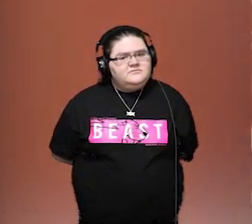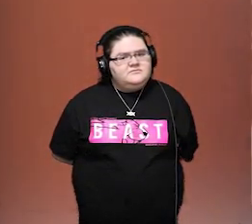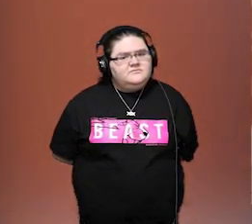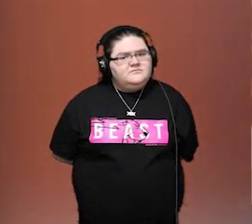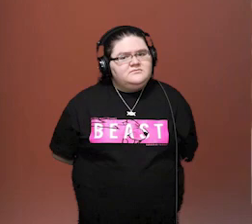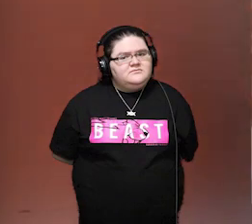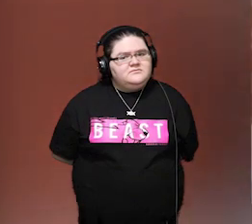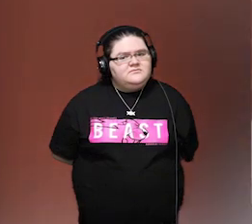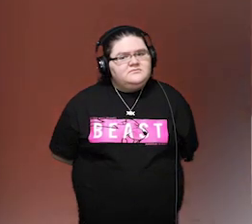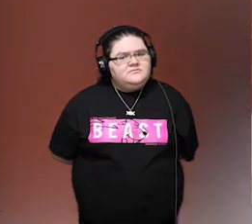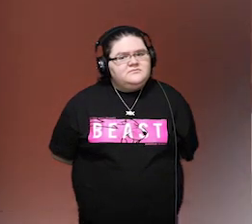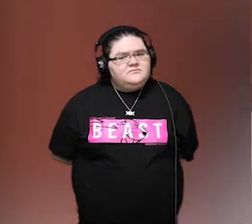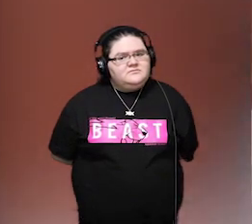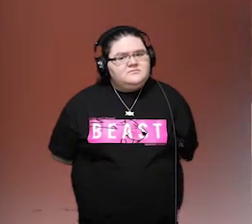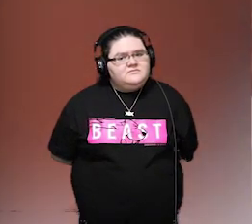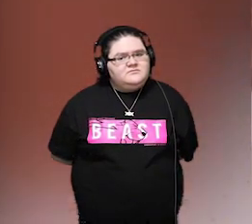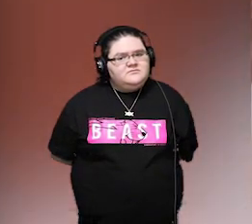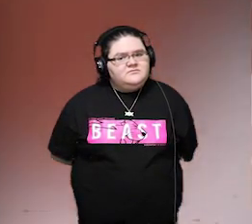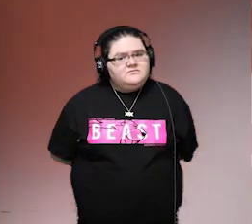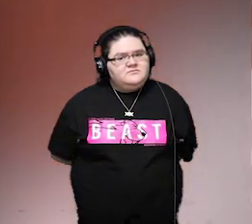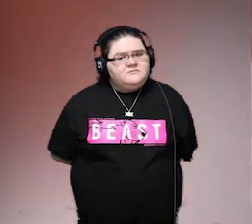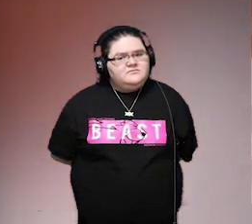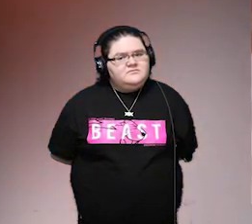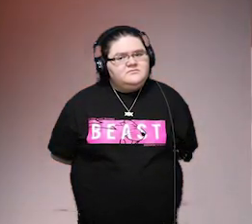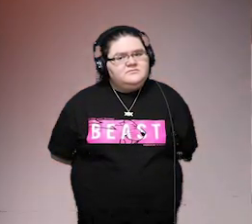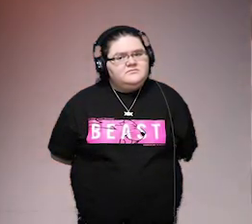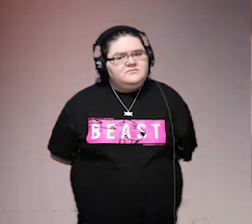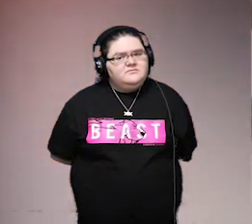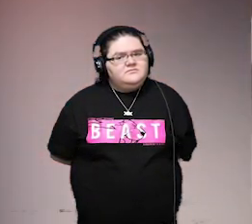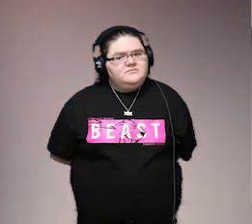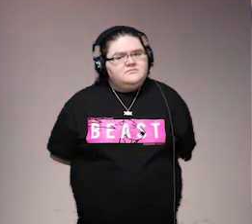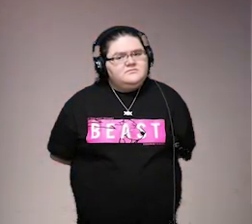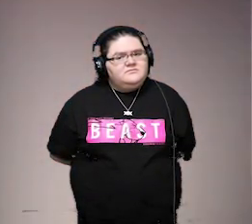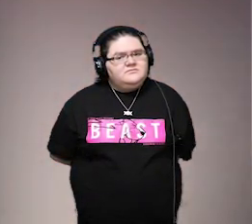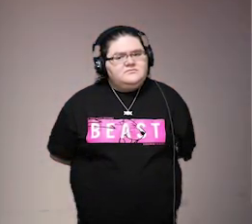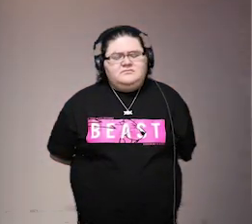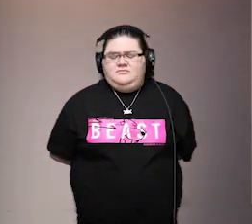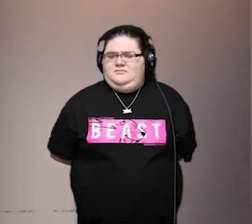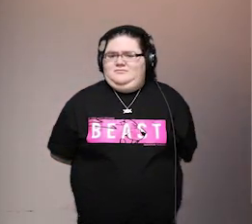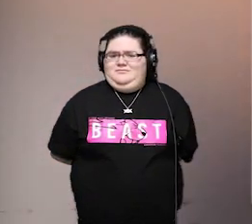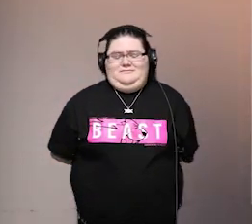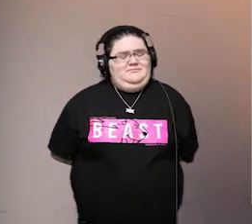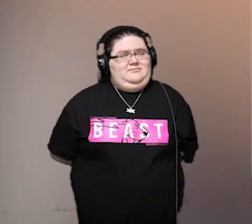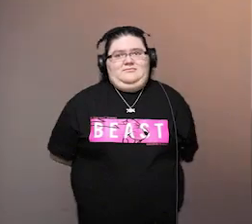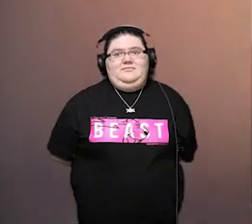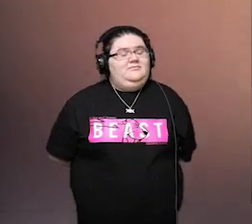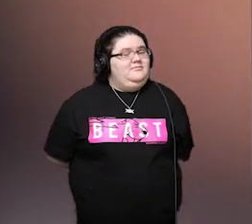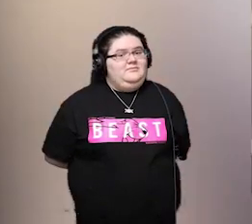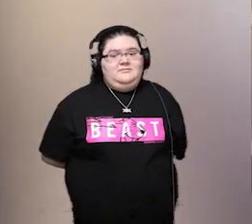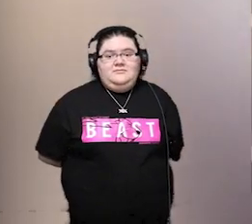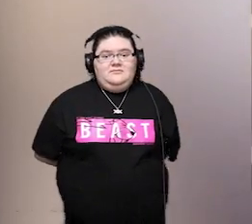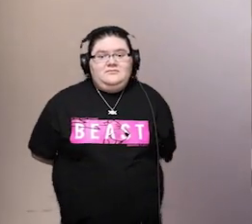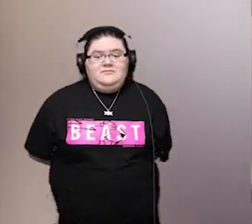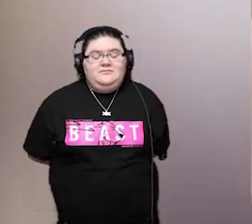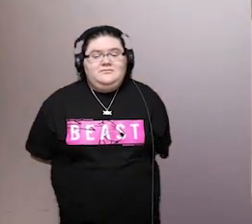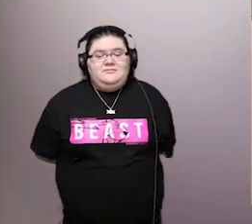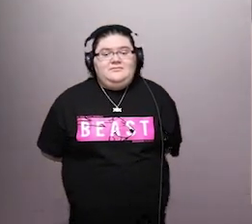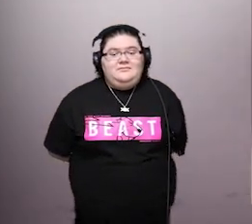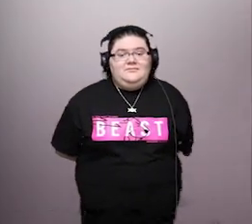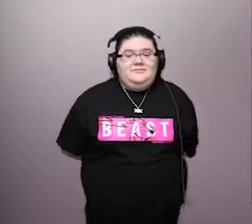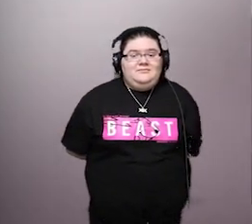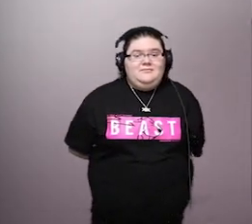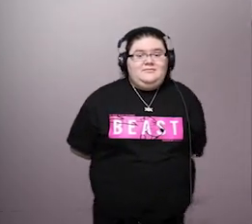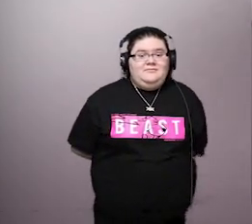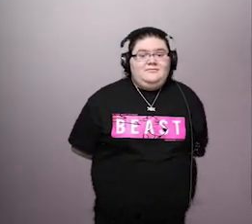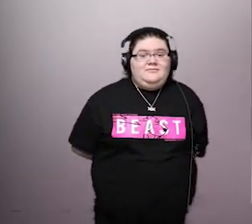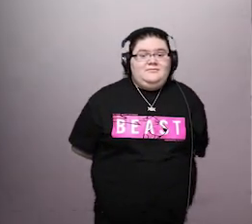ordering pizza for? So this got to be some form of attempted suicide. Like, where is the government when you need them? They need to regulate